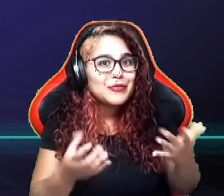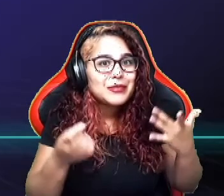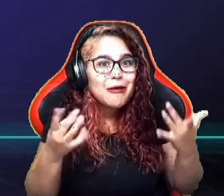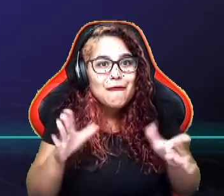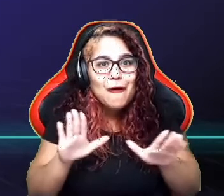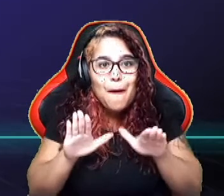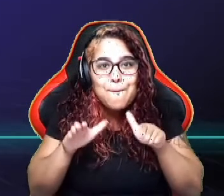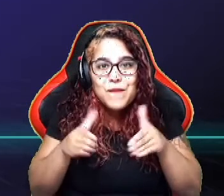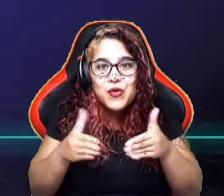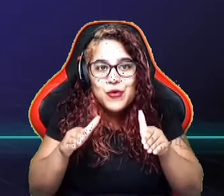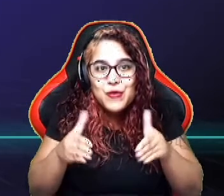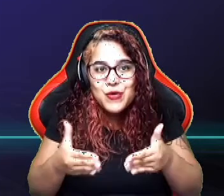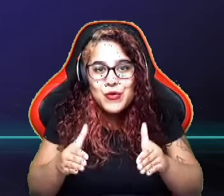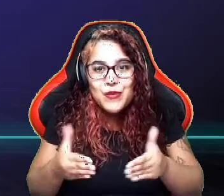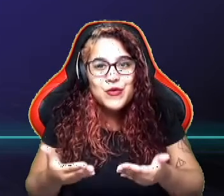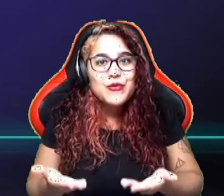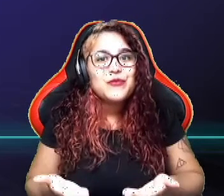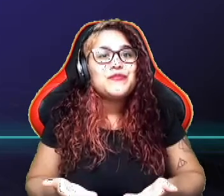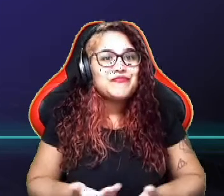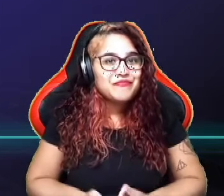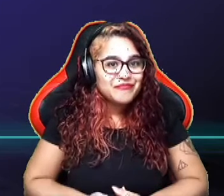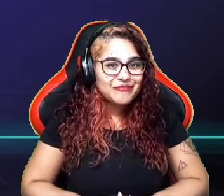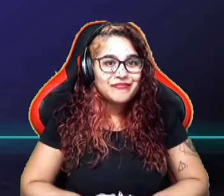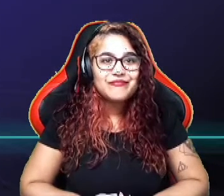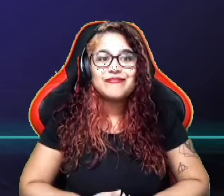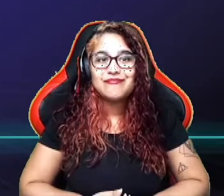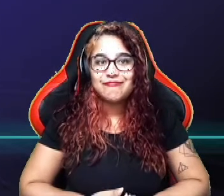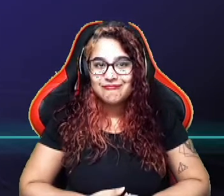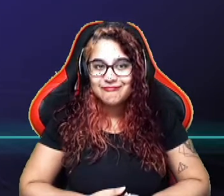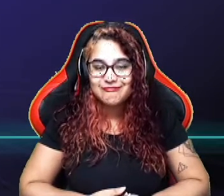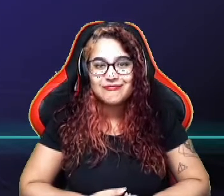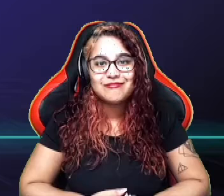So this was a niche within a niche within a niche.